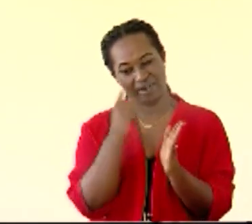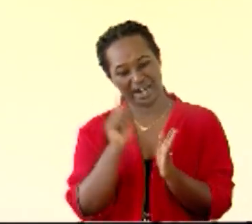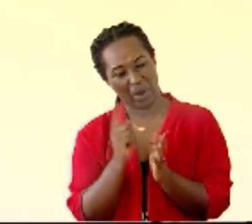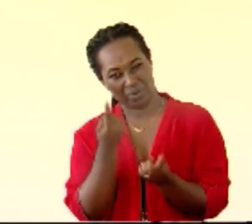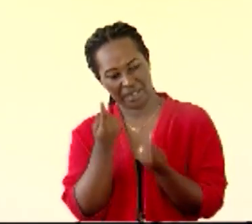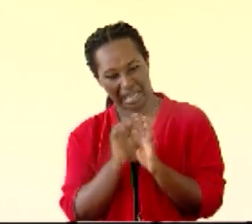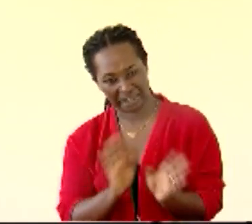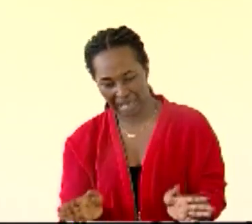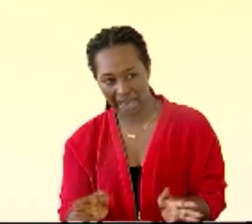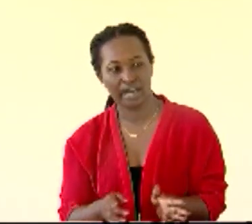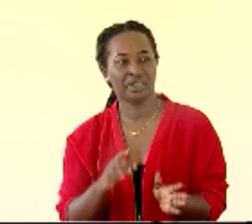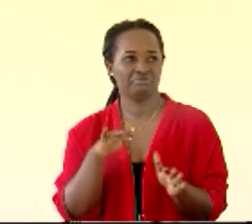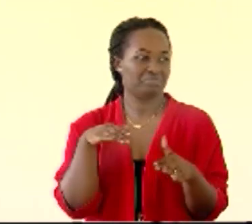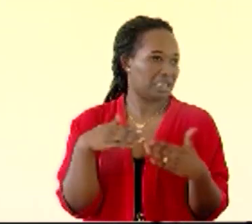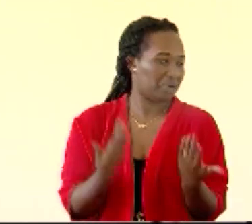something like that.